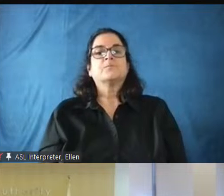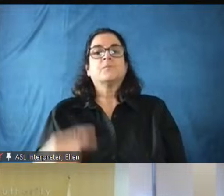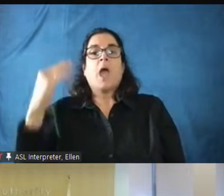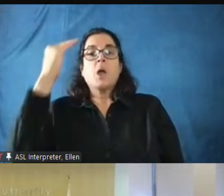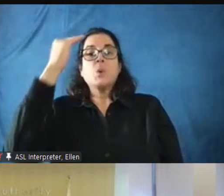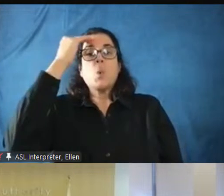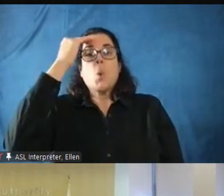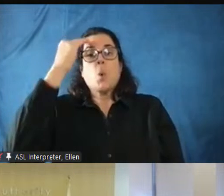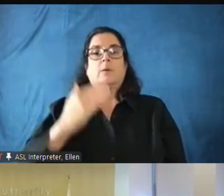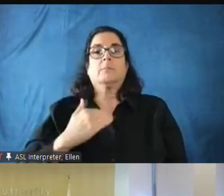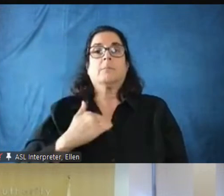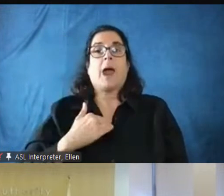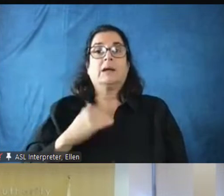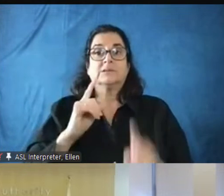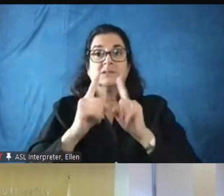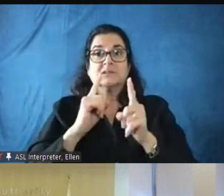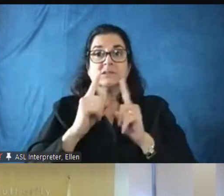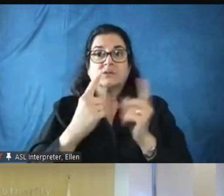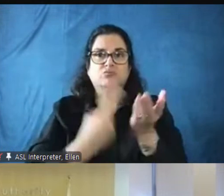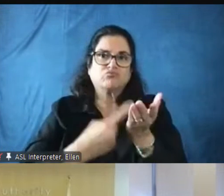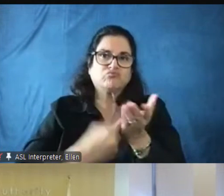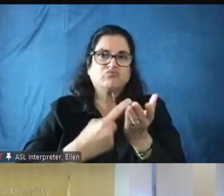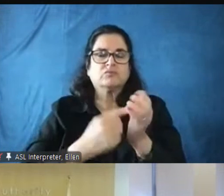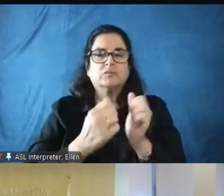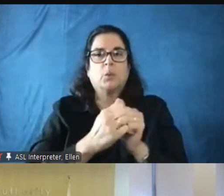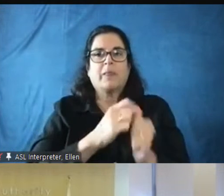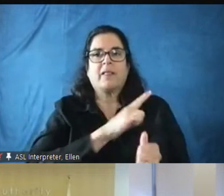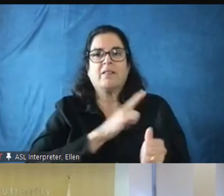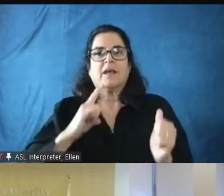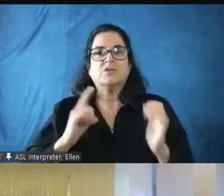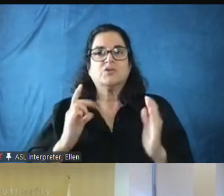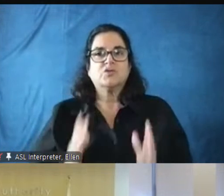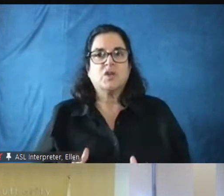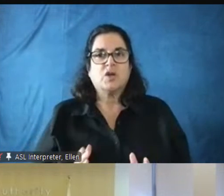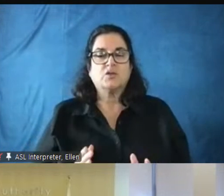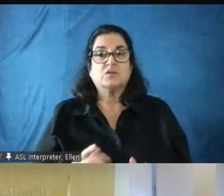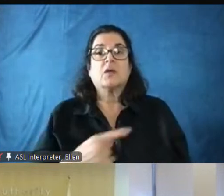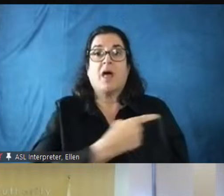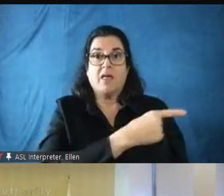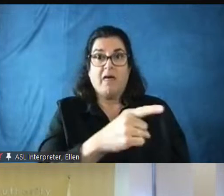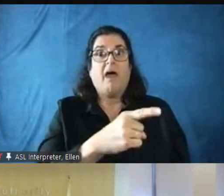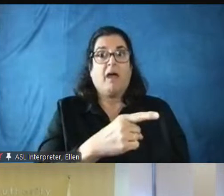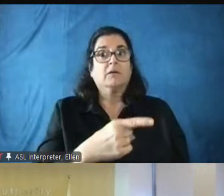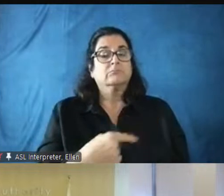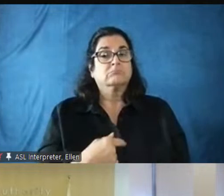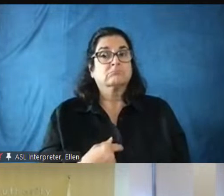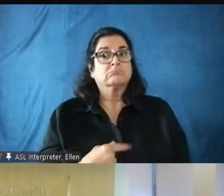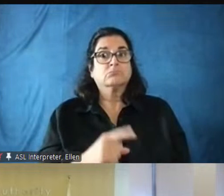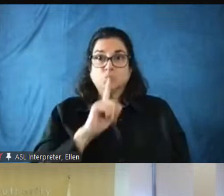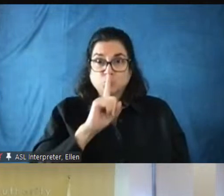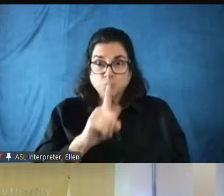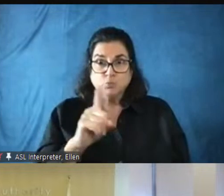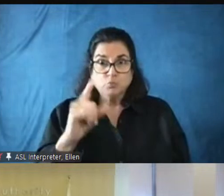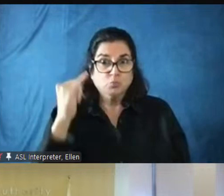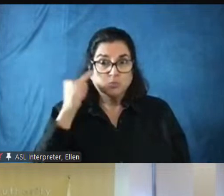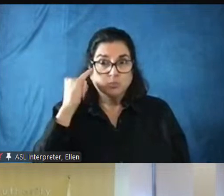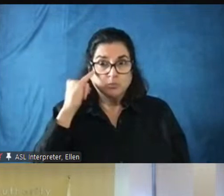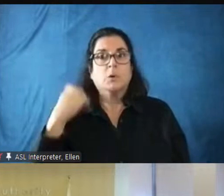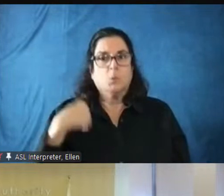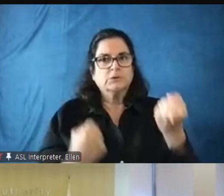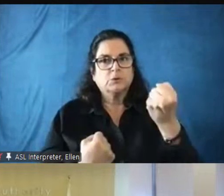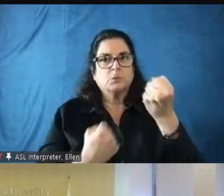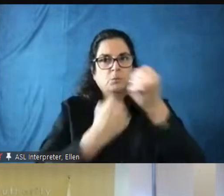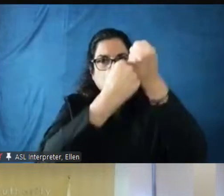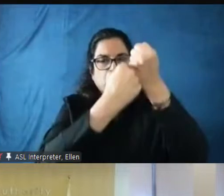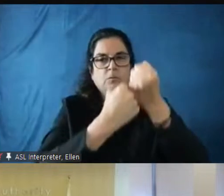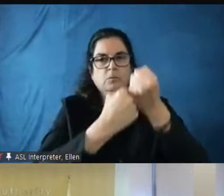the legislators have indicated, that they would look favorably upon a bill that would expand the authority,